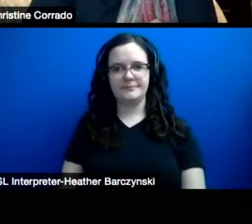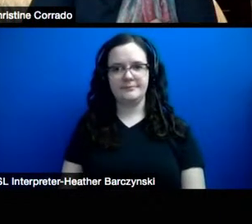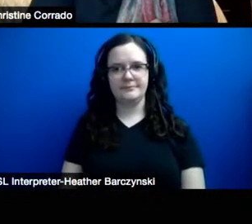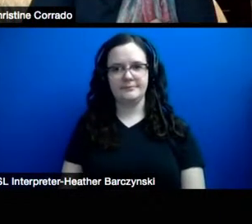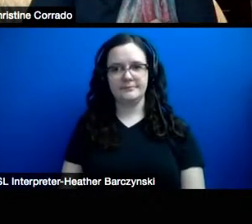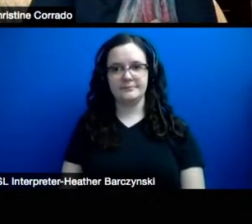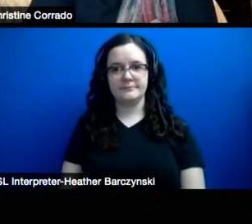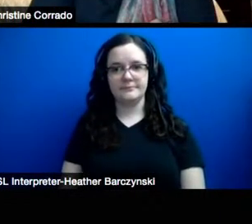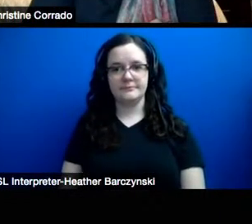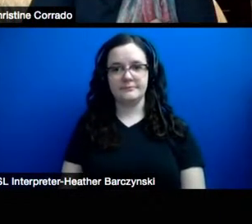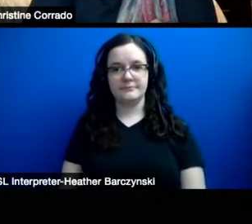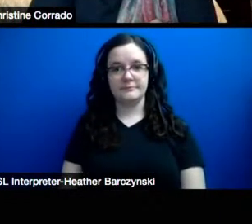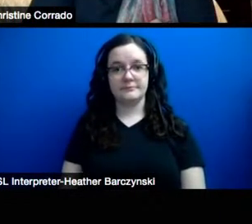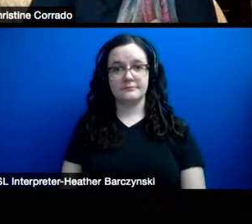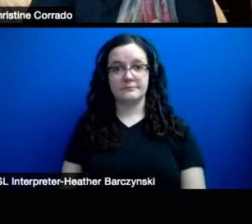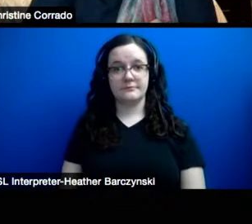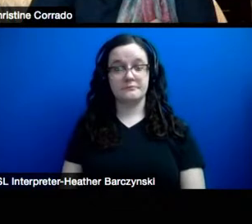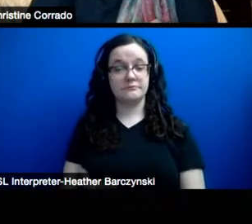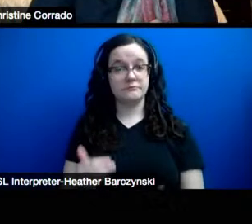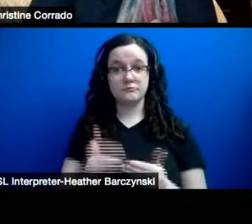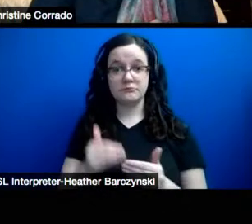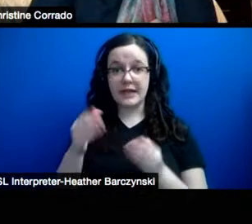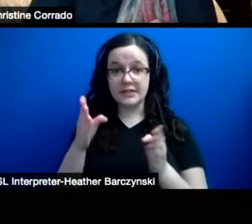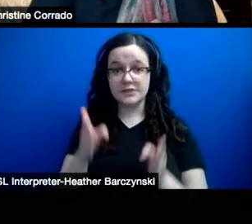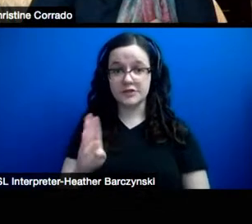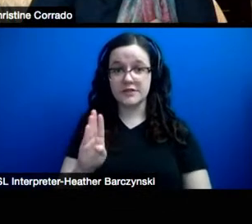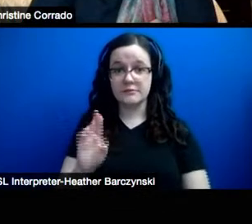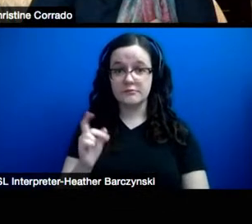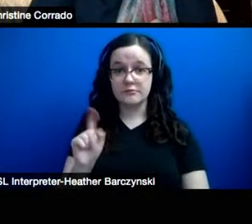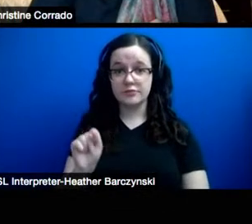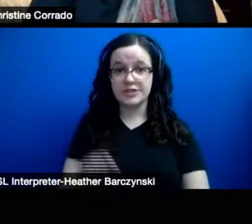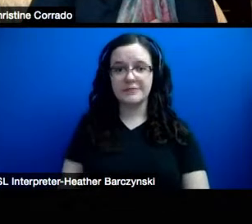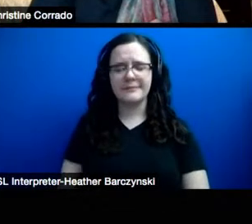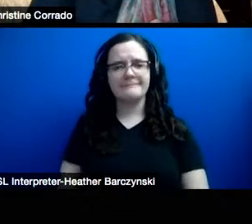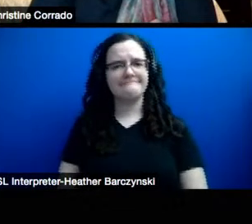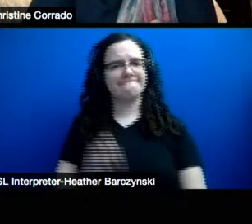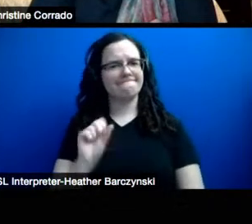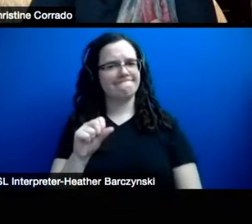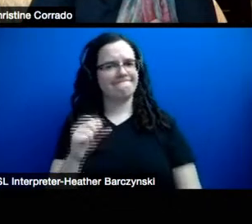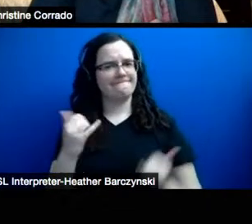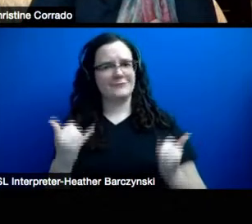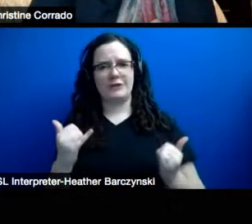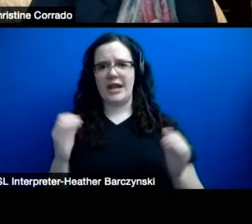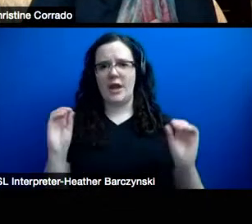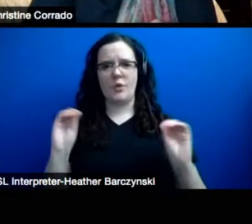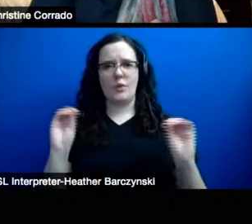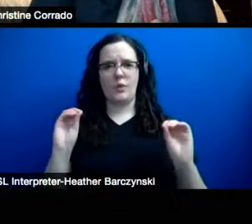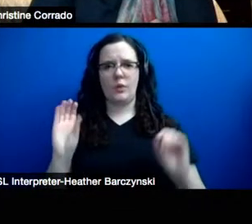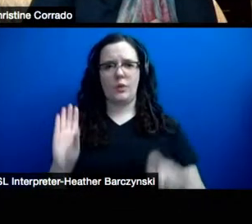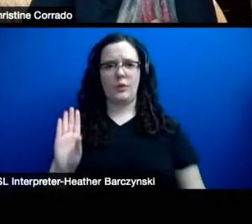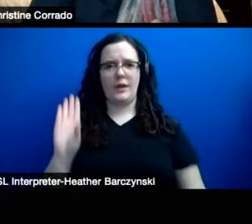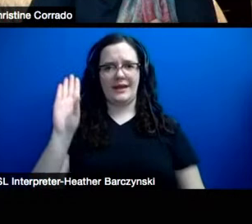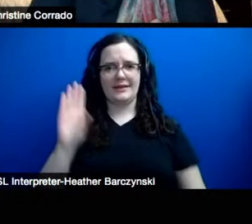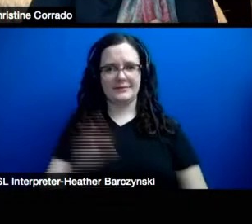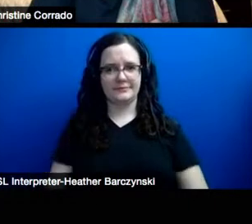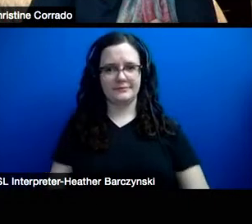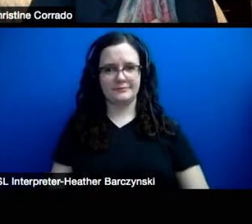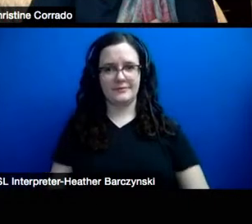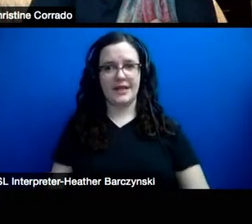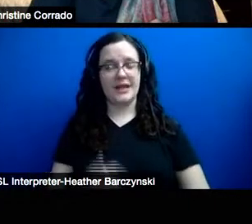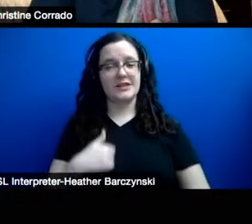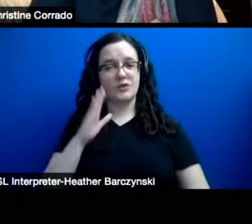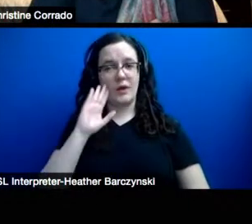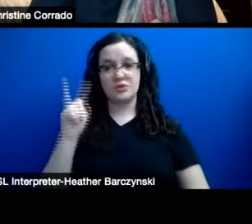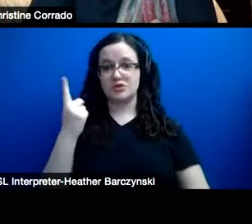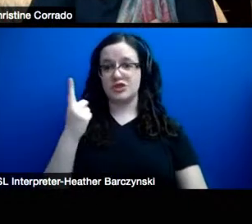The next speaker, Bridget? Yes, we don't have anyone with their hands up, so I'm just going to be calling them as I see